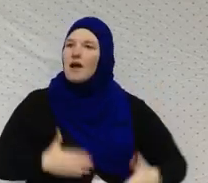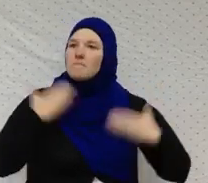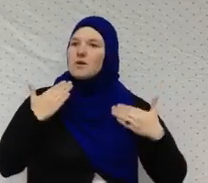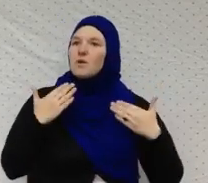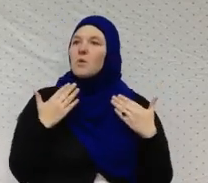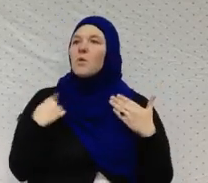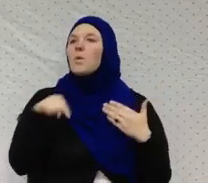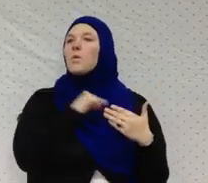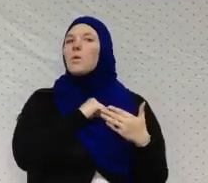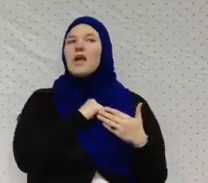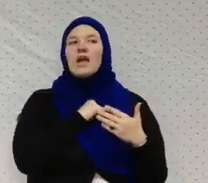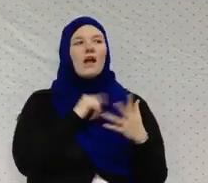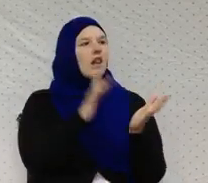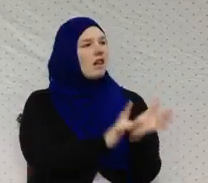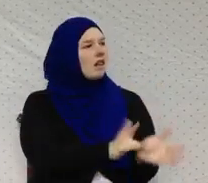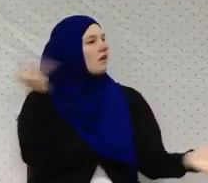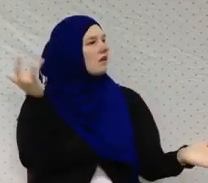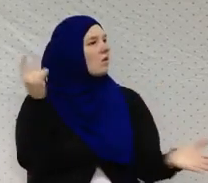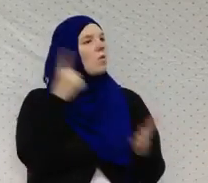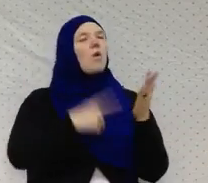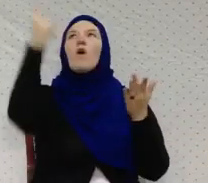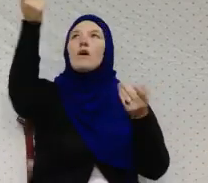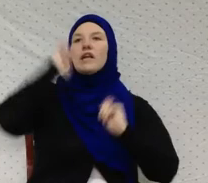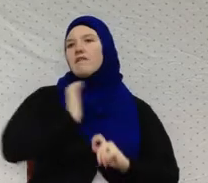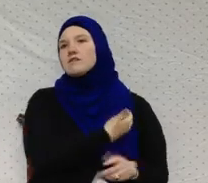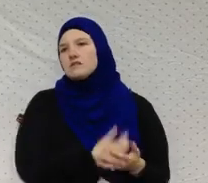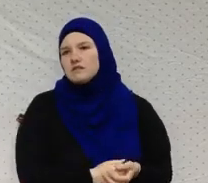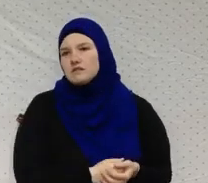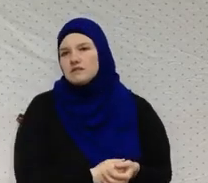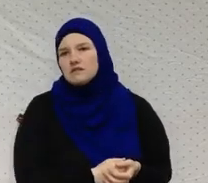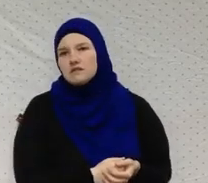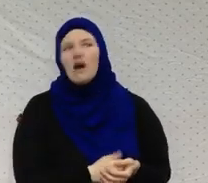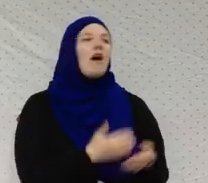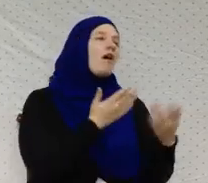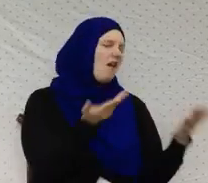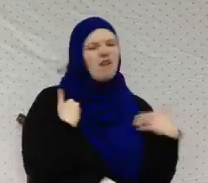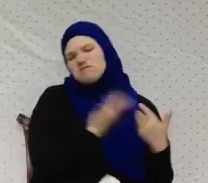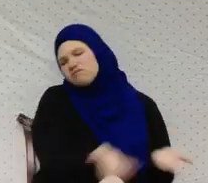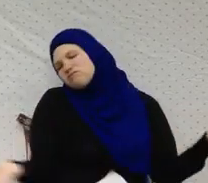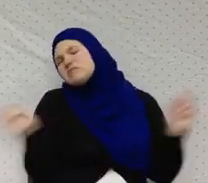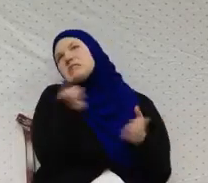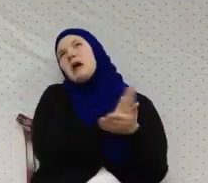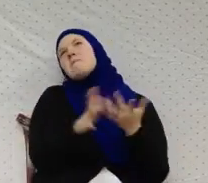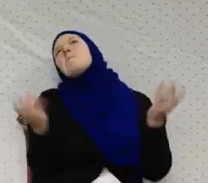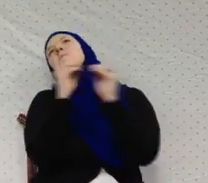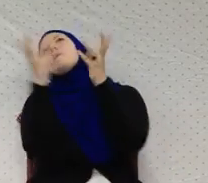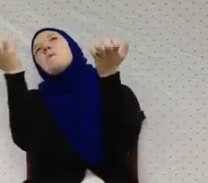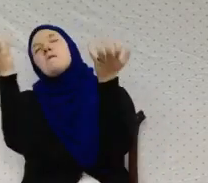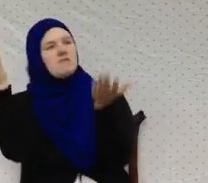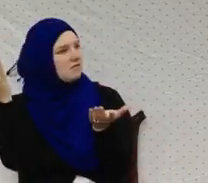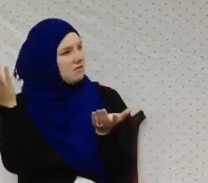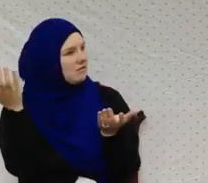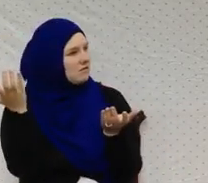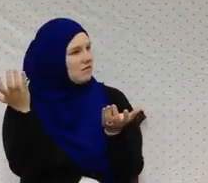balance, our happiness. So we end up abusing what Allah gave us by taking it for granted and